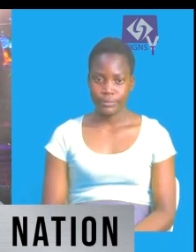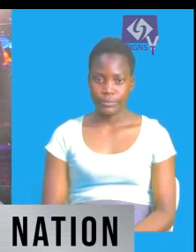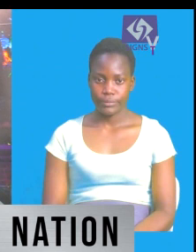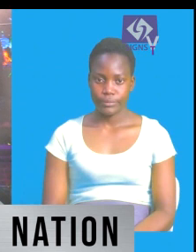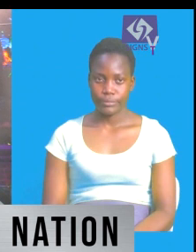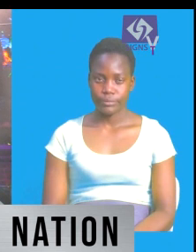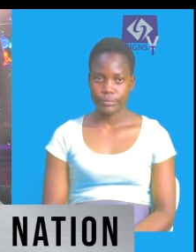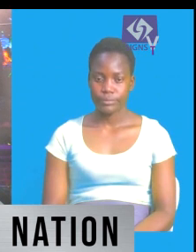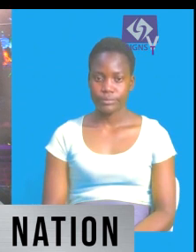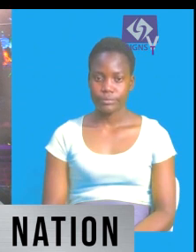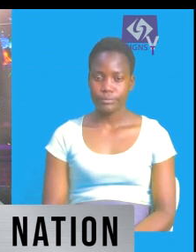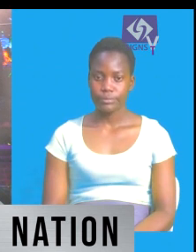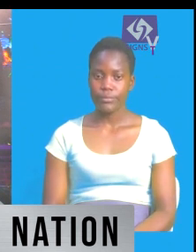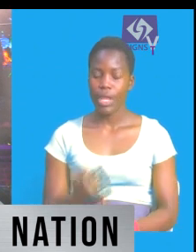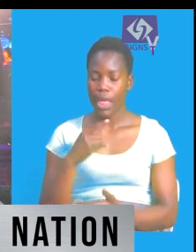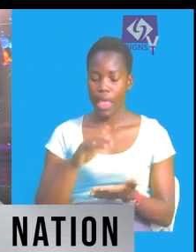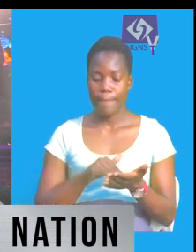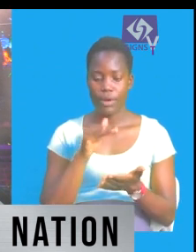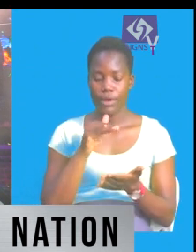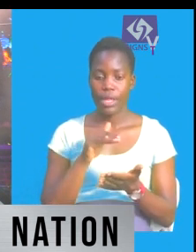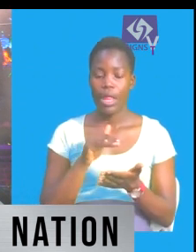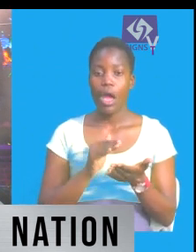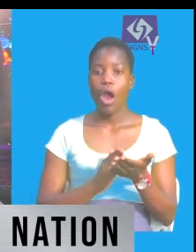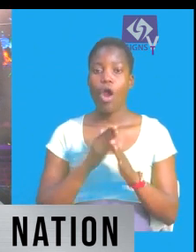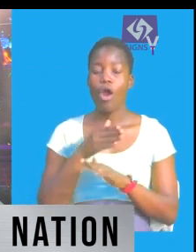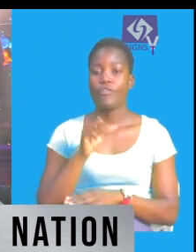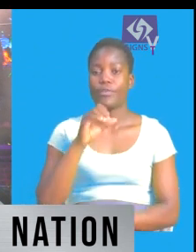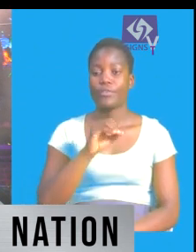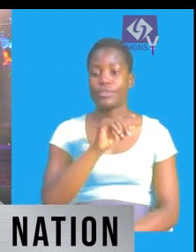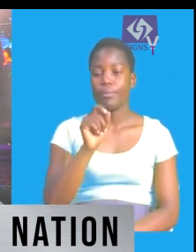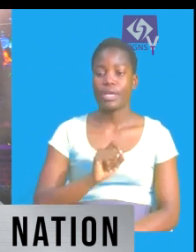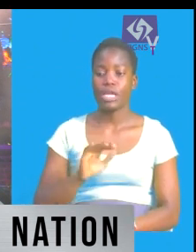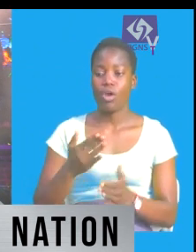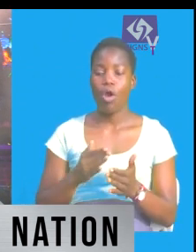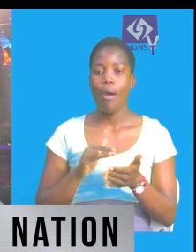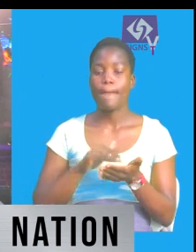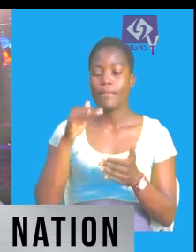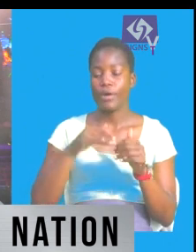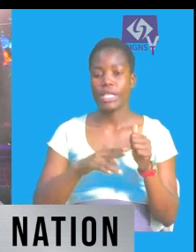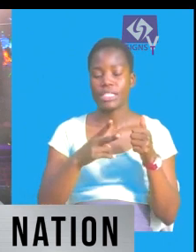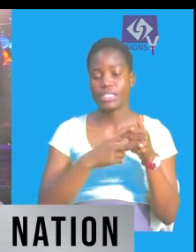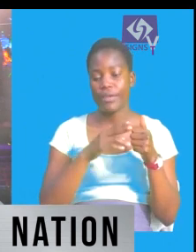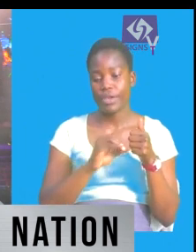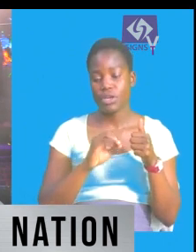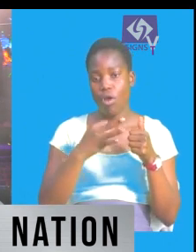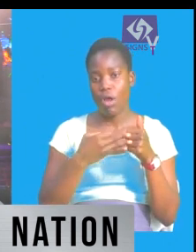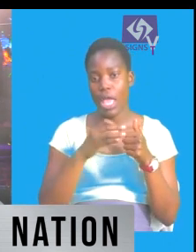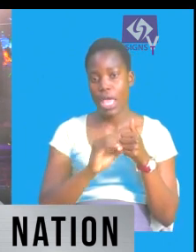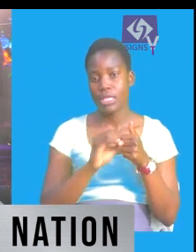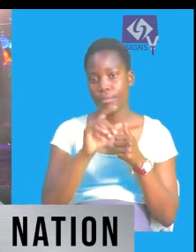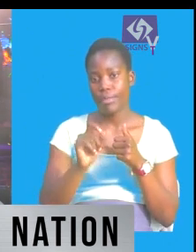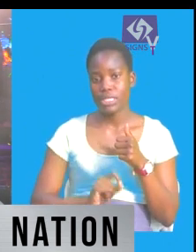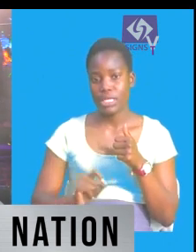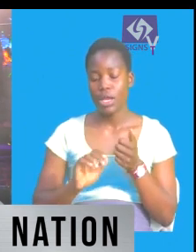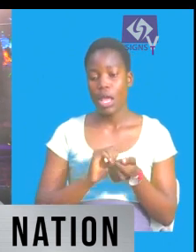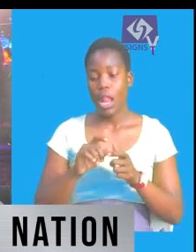bet. Yes. That more than 50% of that, or even 70, 80. Their lives didn't